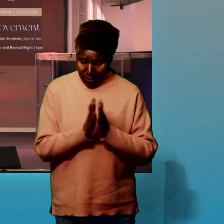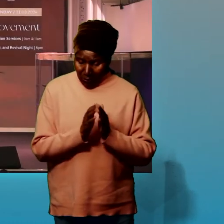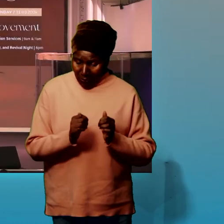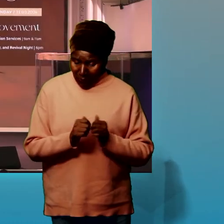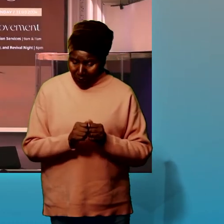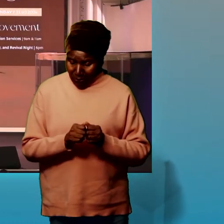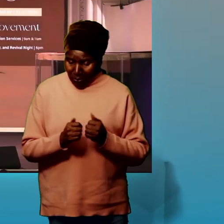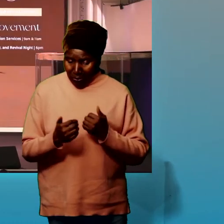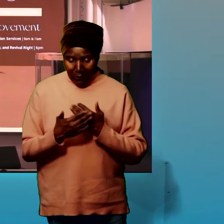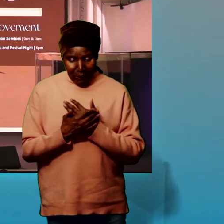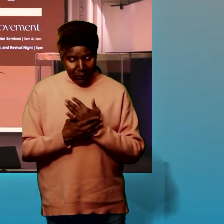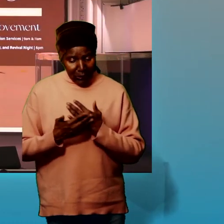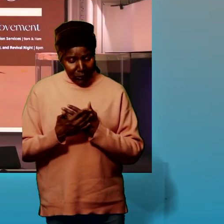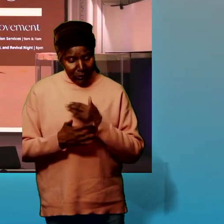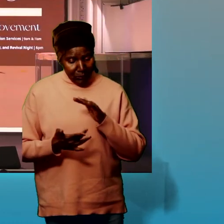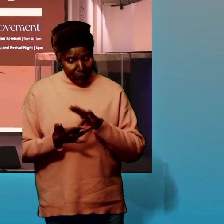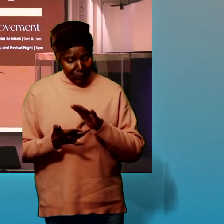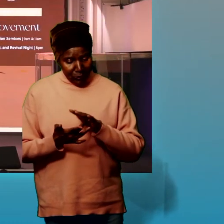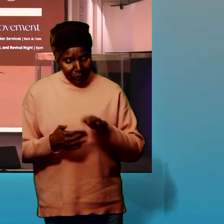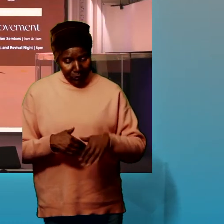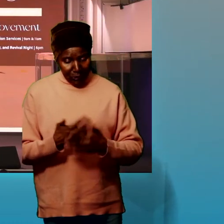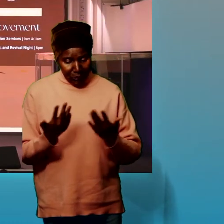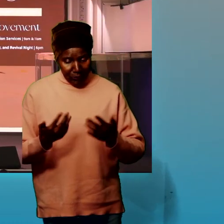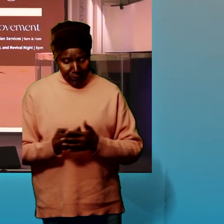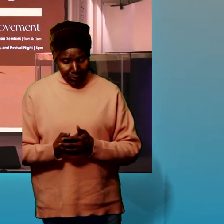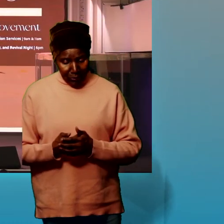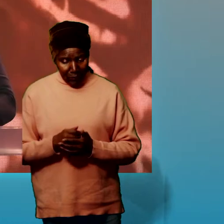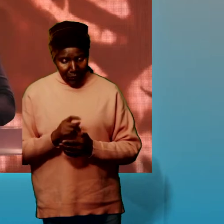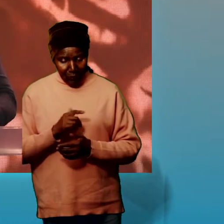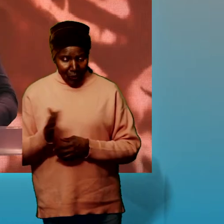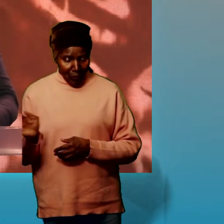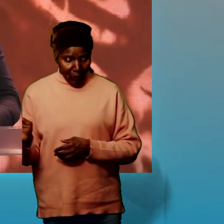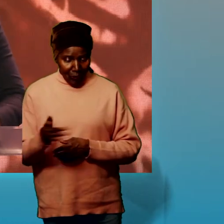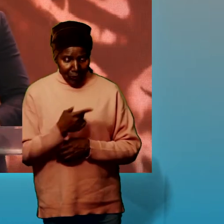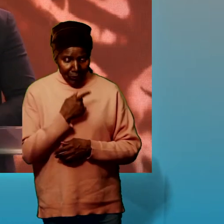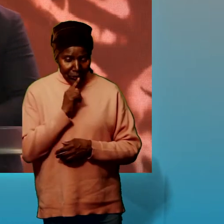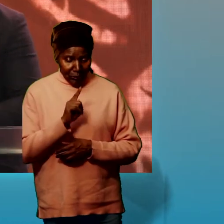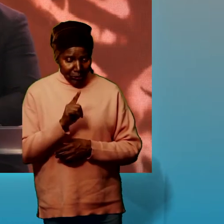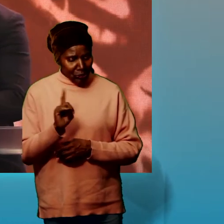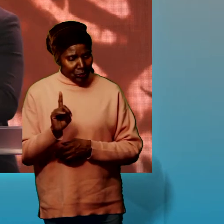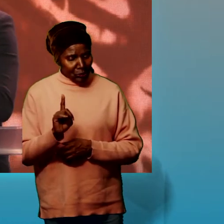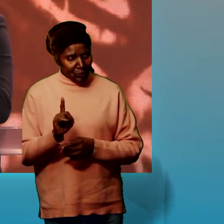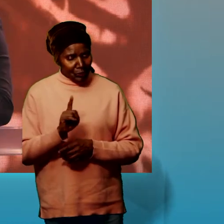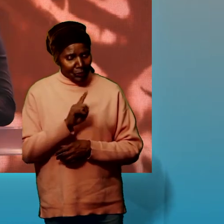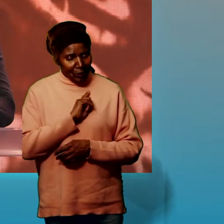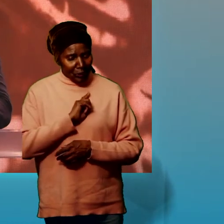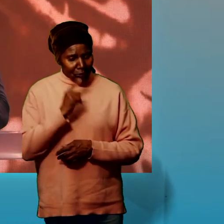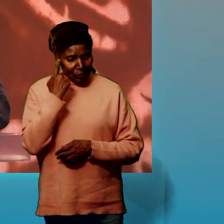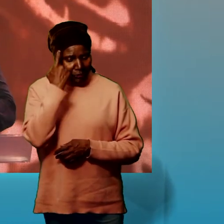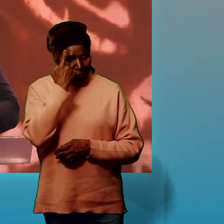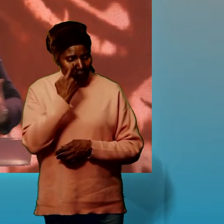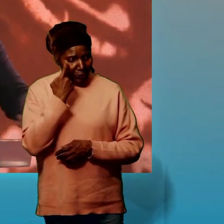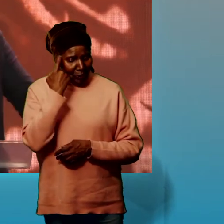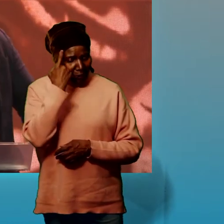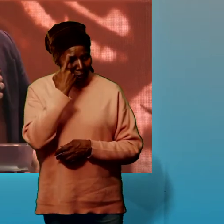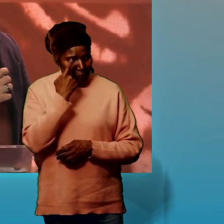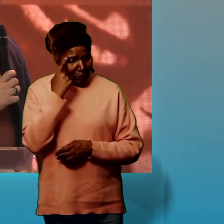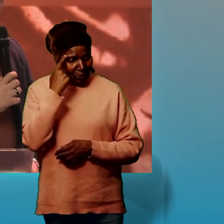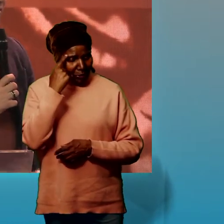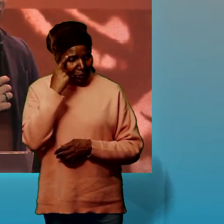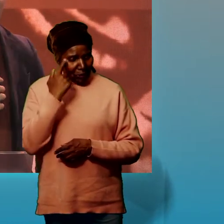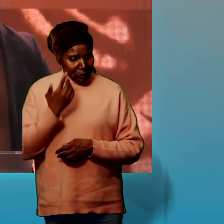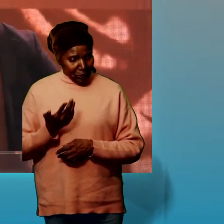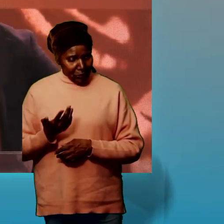Saturday is such a significant day for us all to reflect and consider. And the silence that